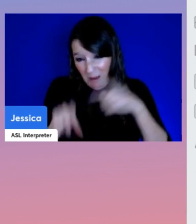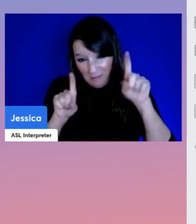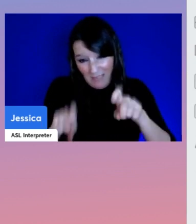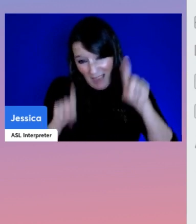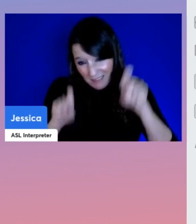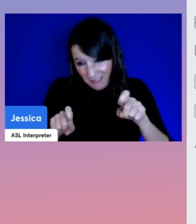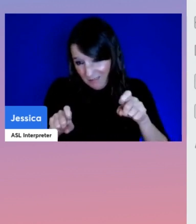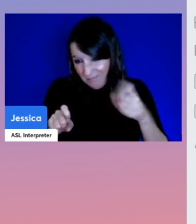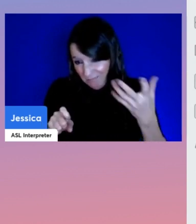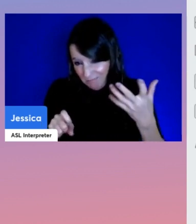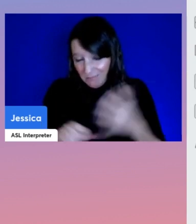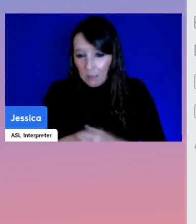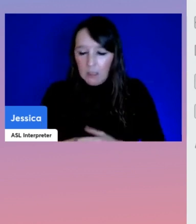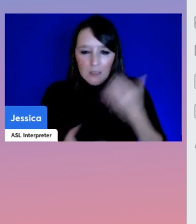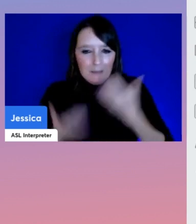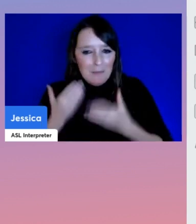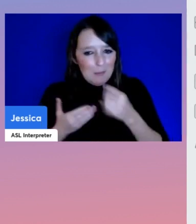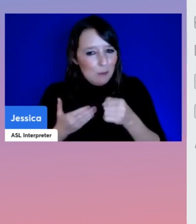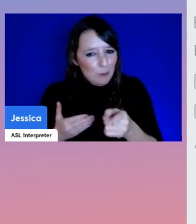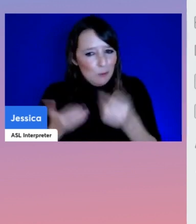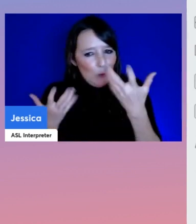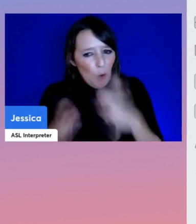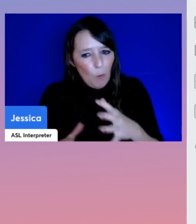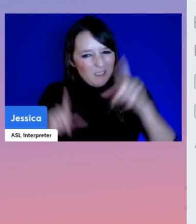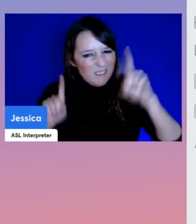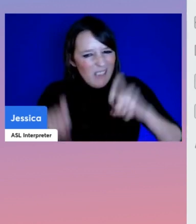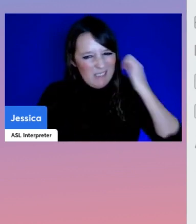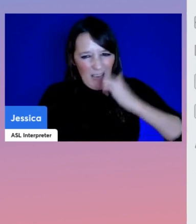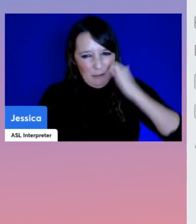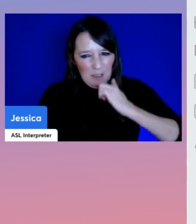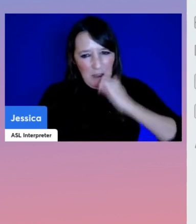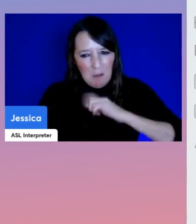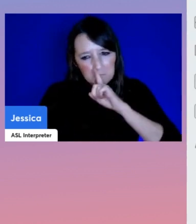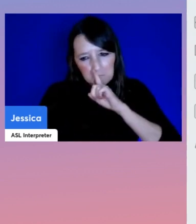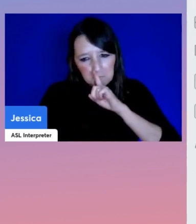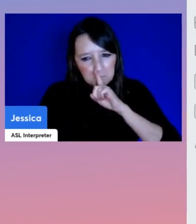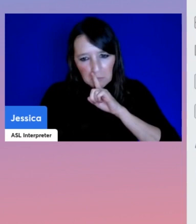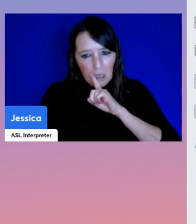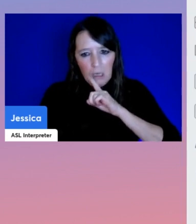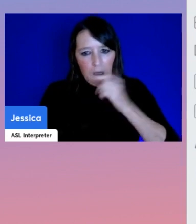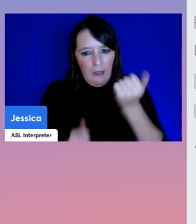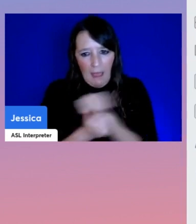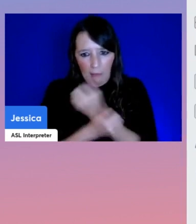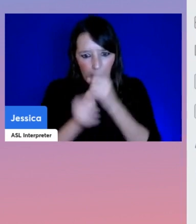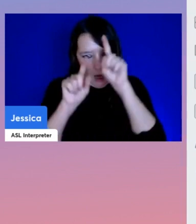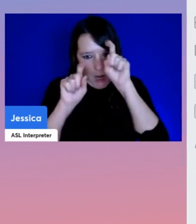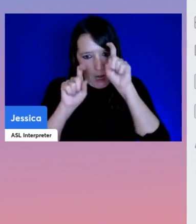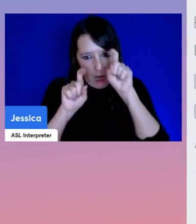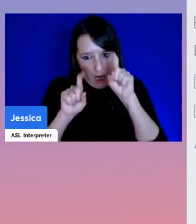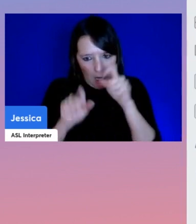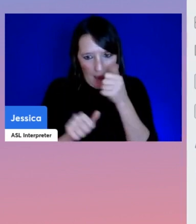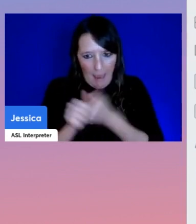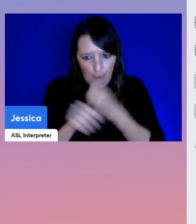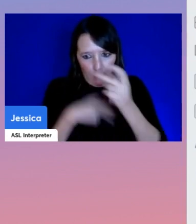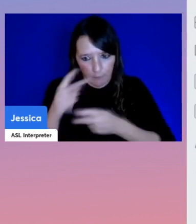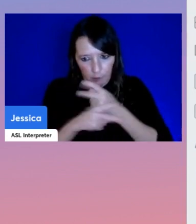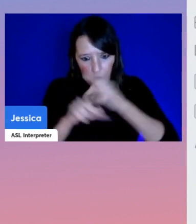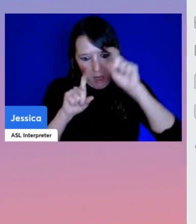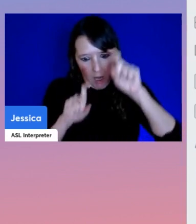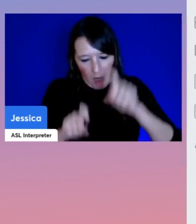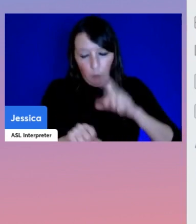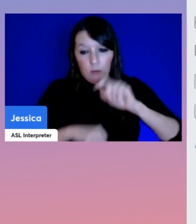You might not want to run these tests every day and like test all the different permutations of versions, because it would take a lot of